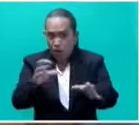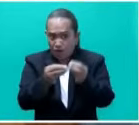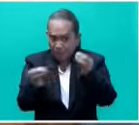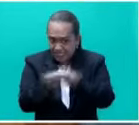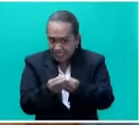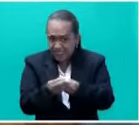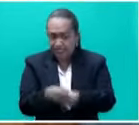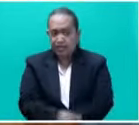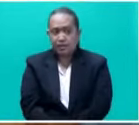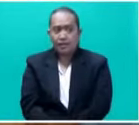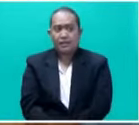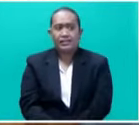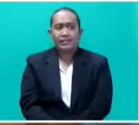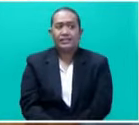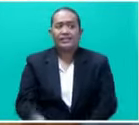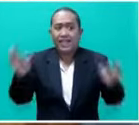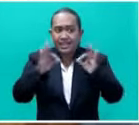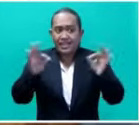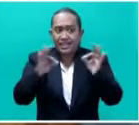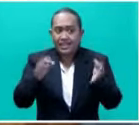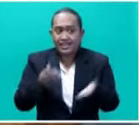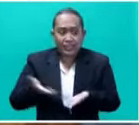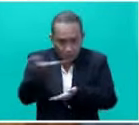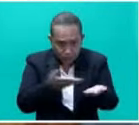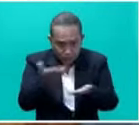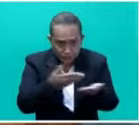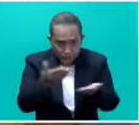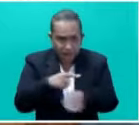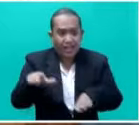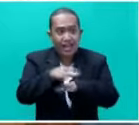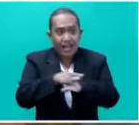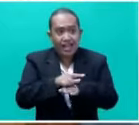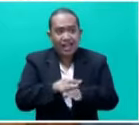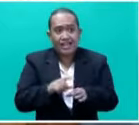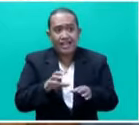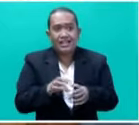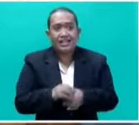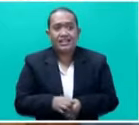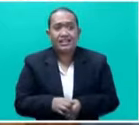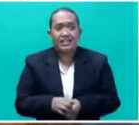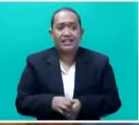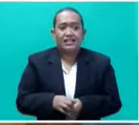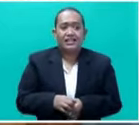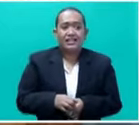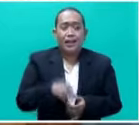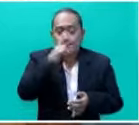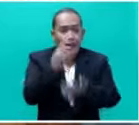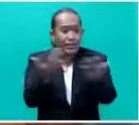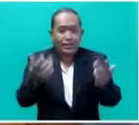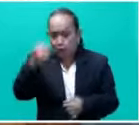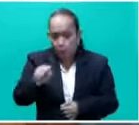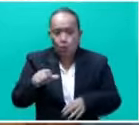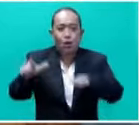no mention of consultation with Indigenous landowners. They are not the public, they are stakeholders. We have villages